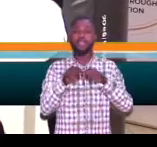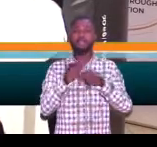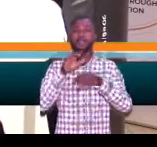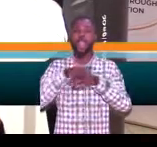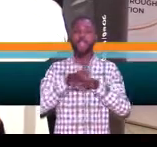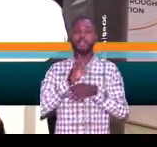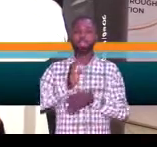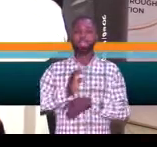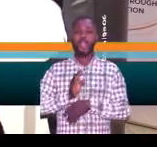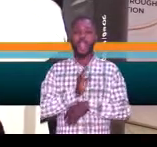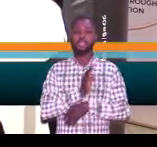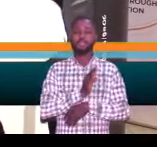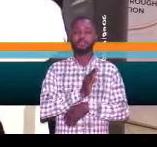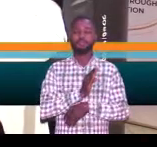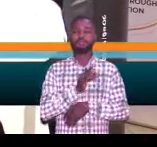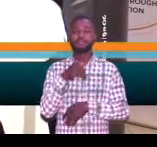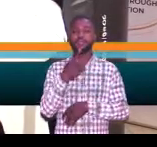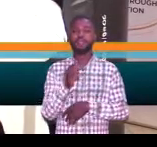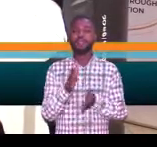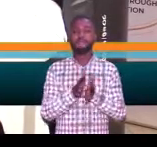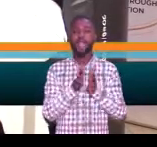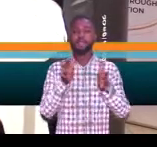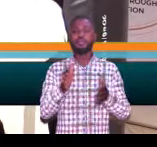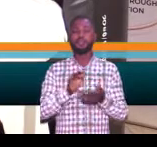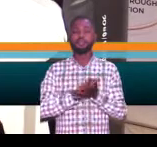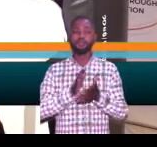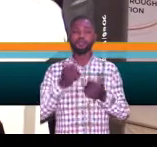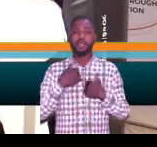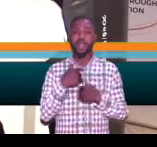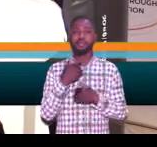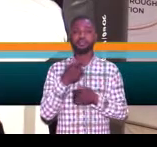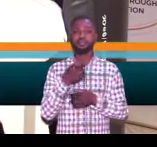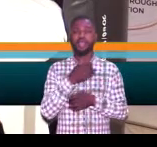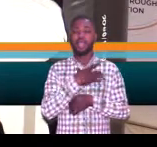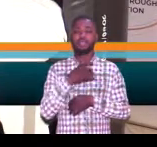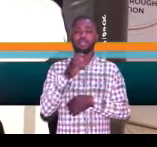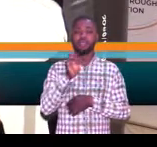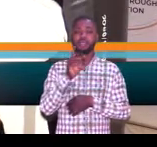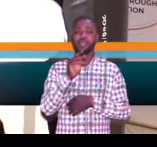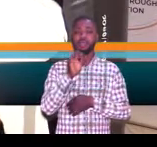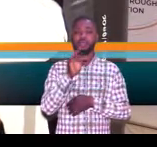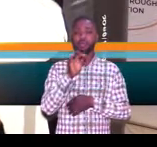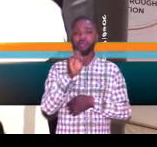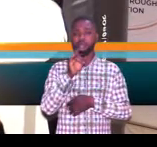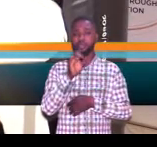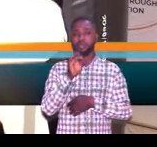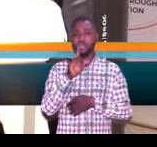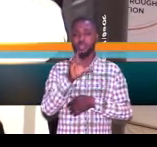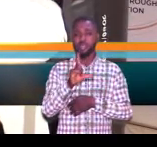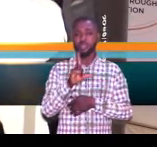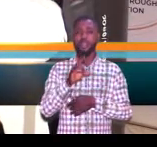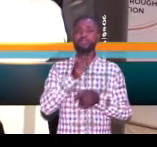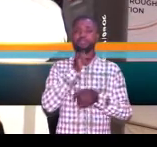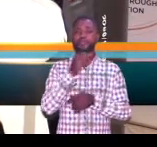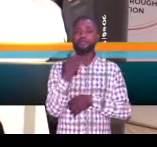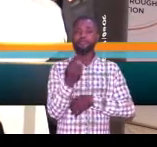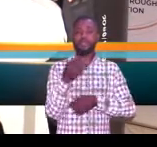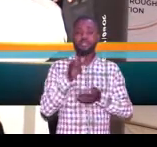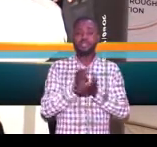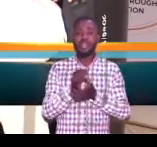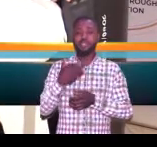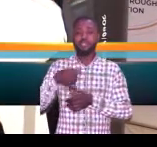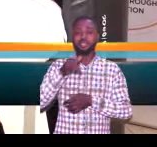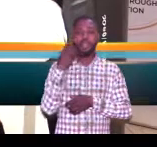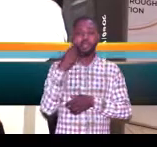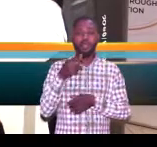board. The primary school had a co-exam. And not only that, they were